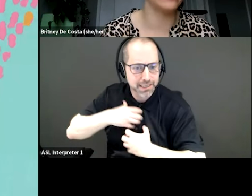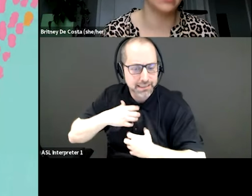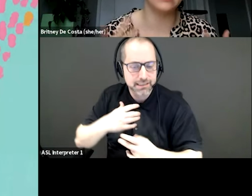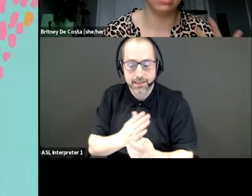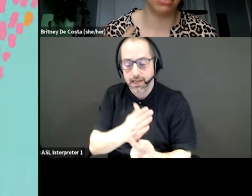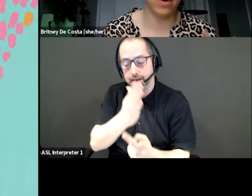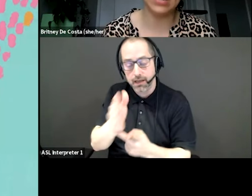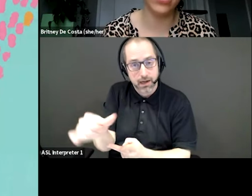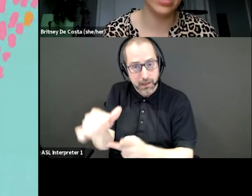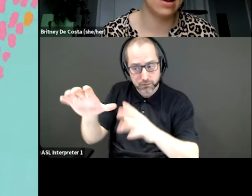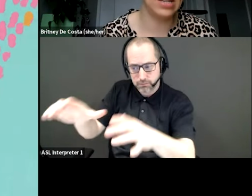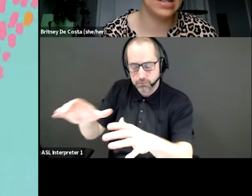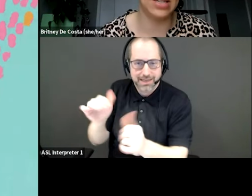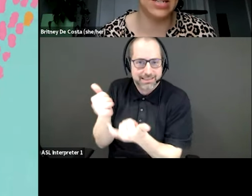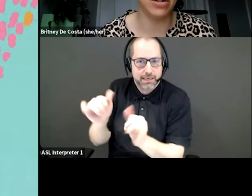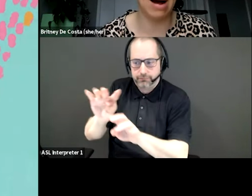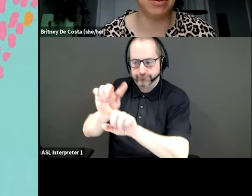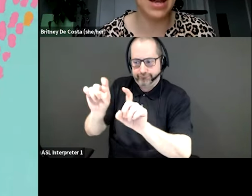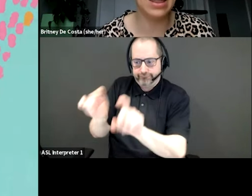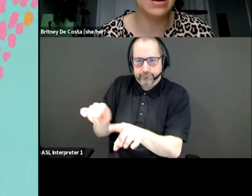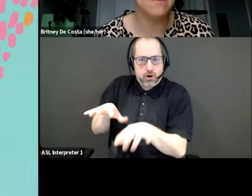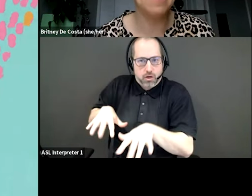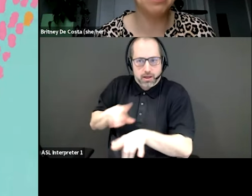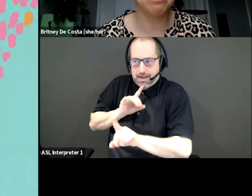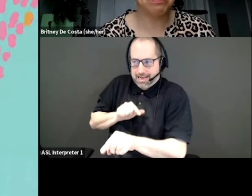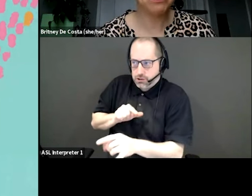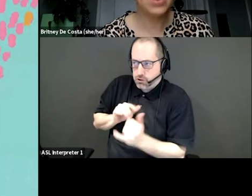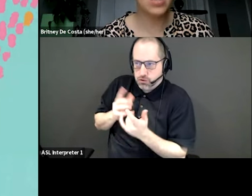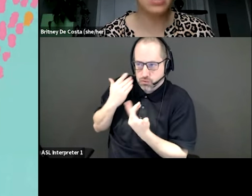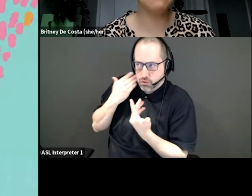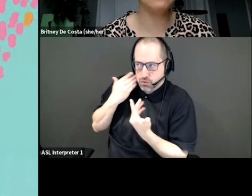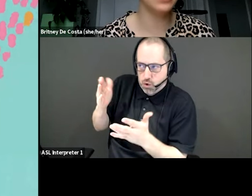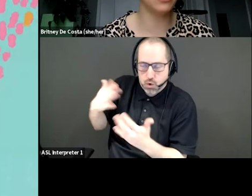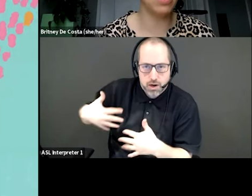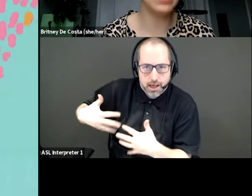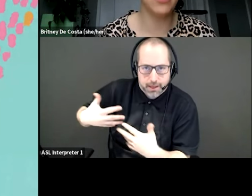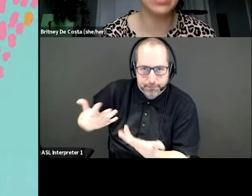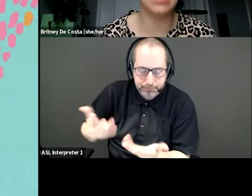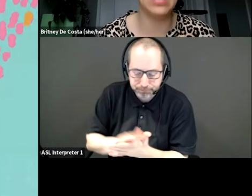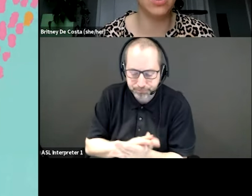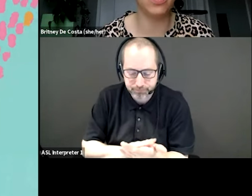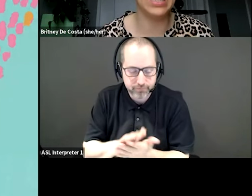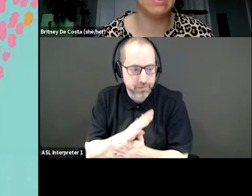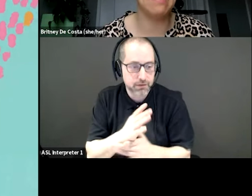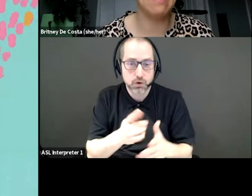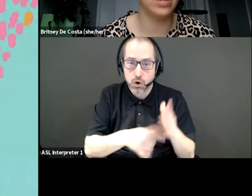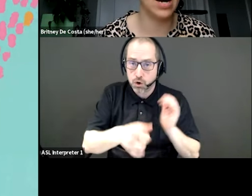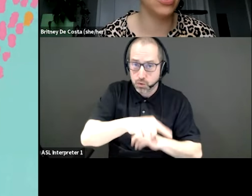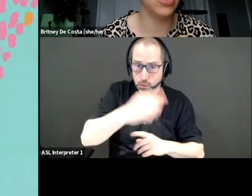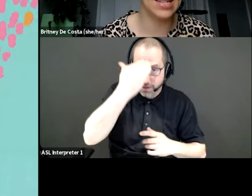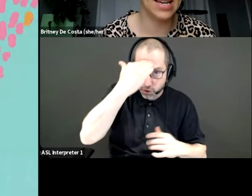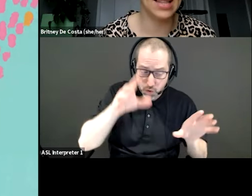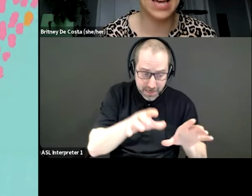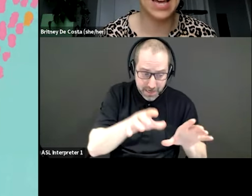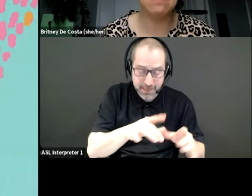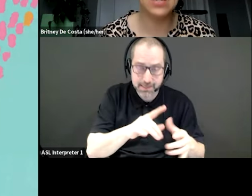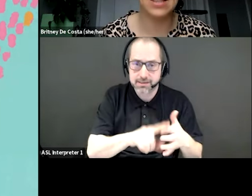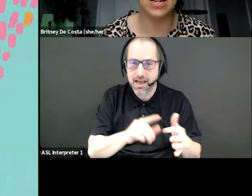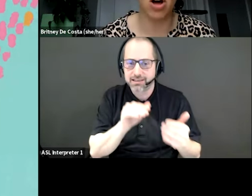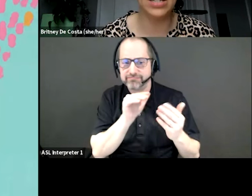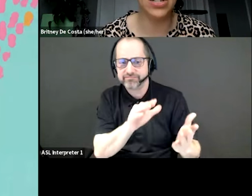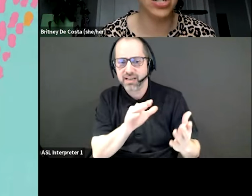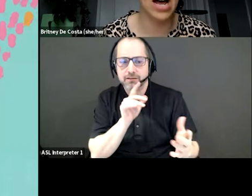So those unsettled questions that we still need to grapple with. The What We Know activities are really about addressing the